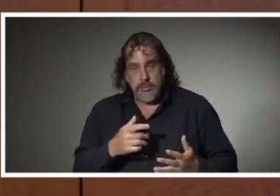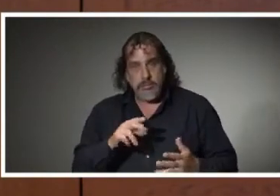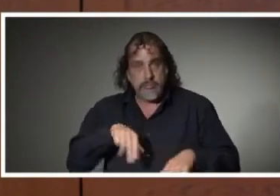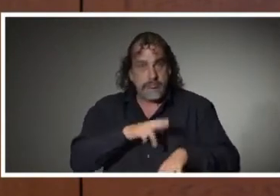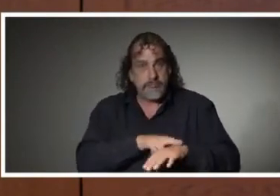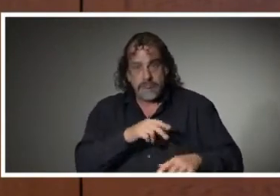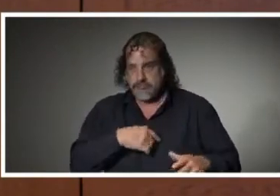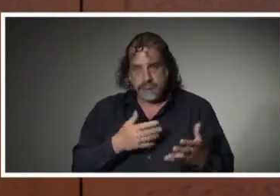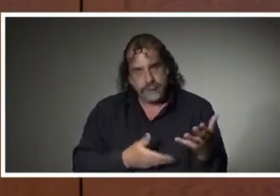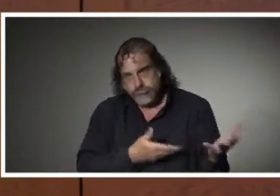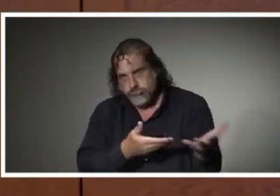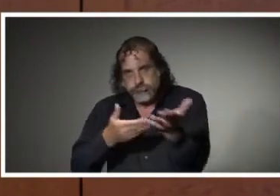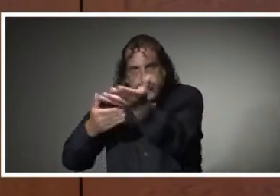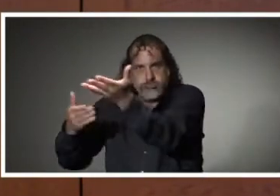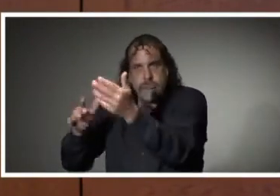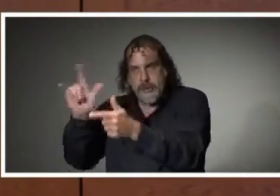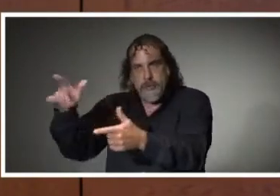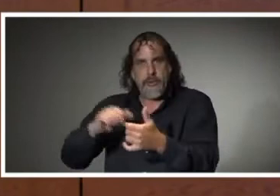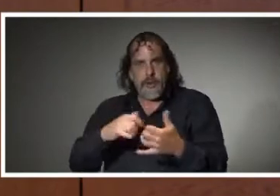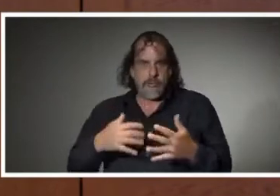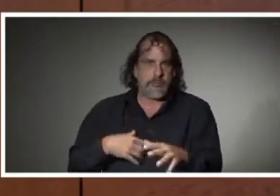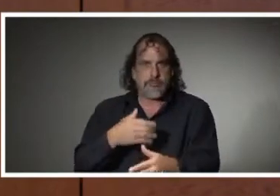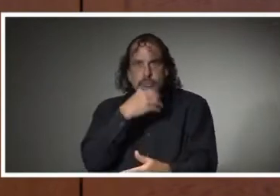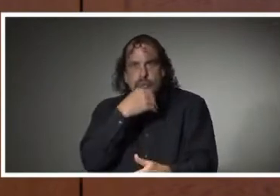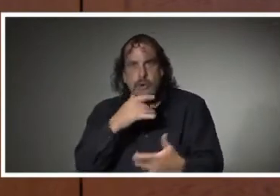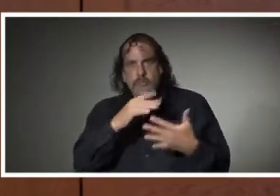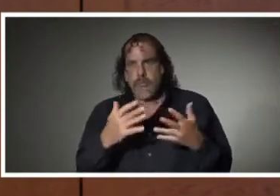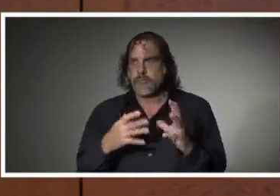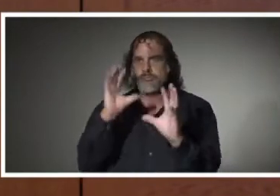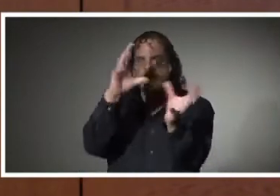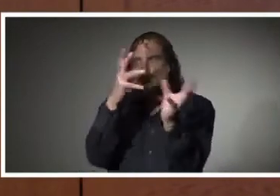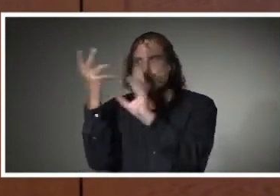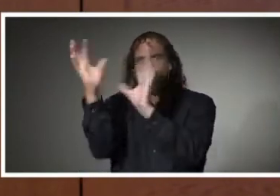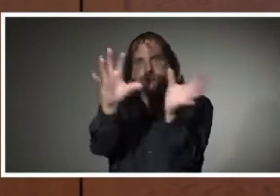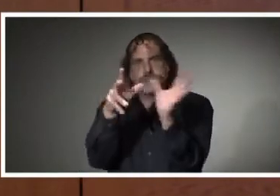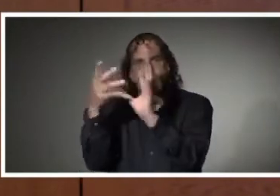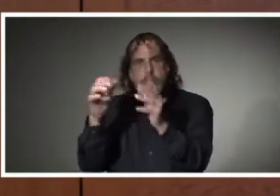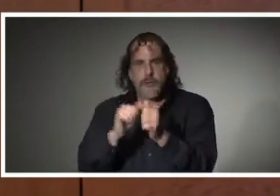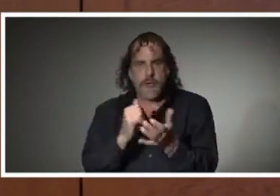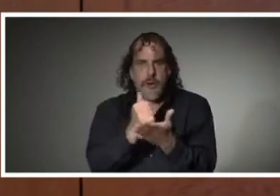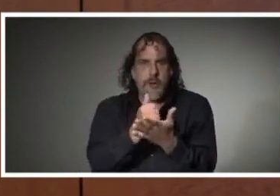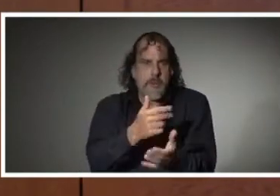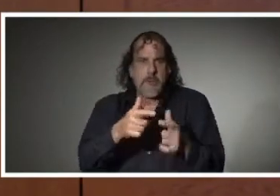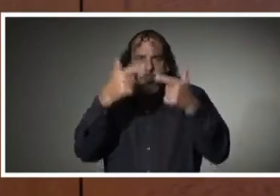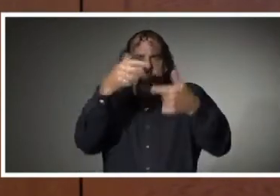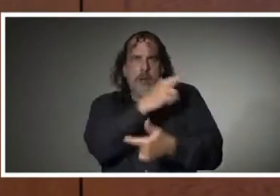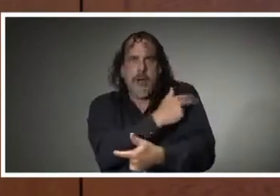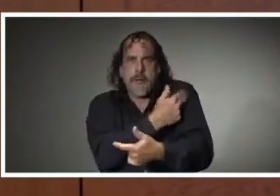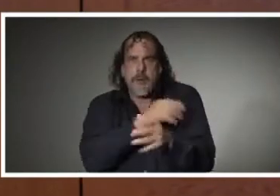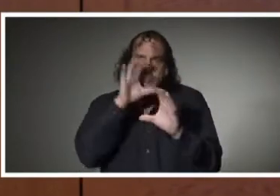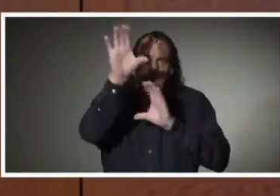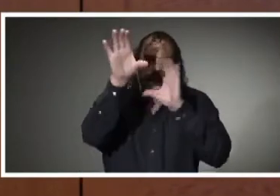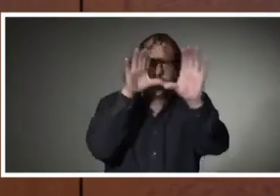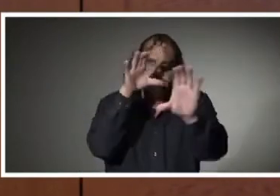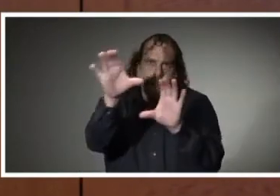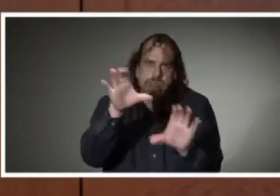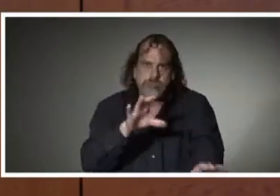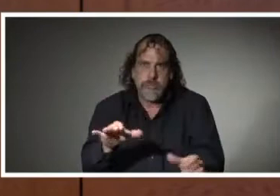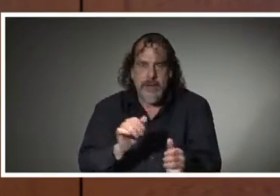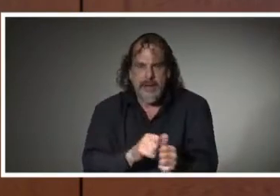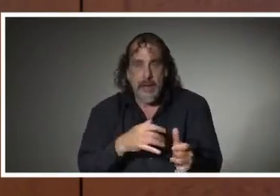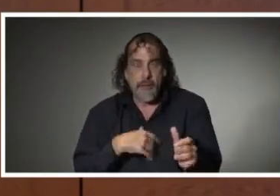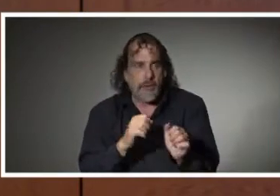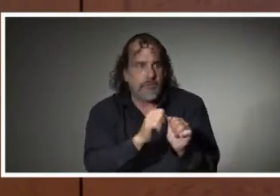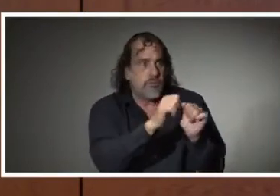have done a fantastic job in delivering those supplies to those tier one healthcare facilities, as well as doing hot shots when we